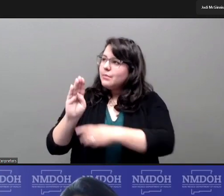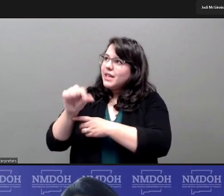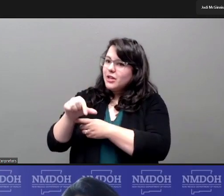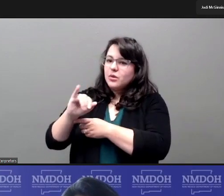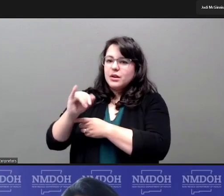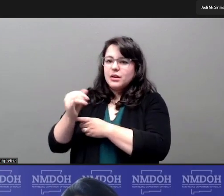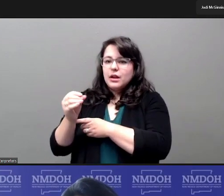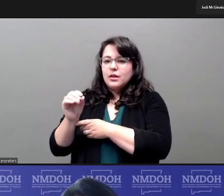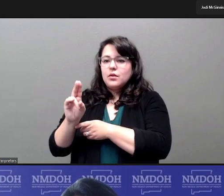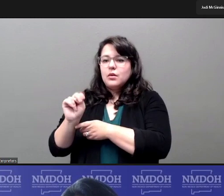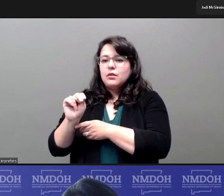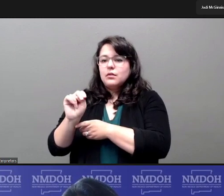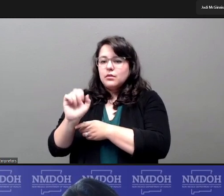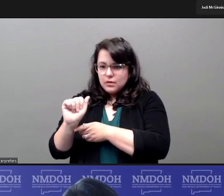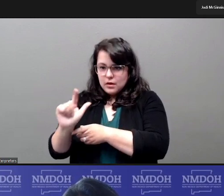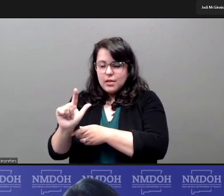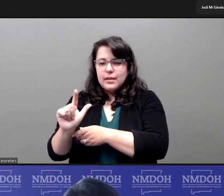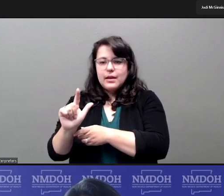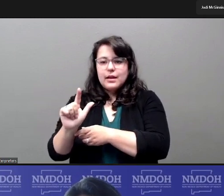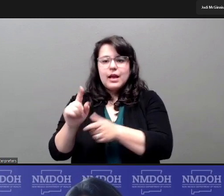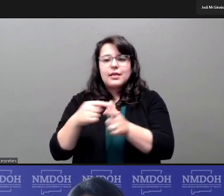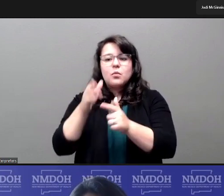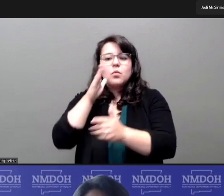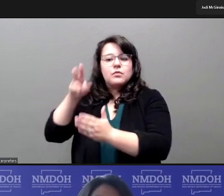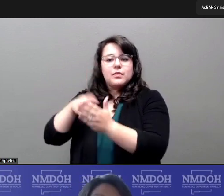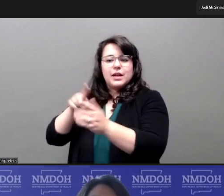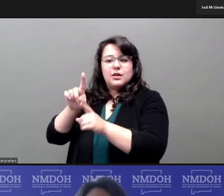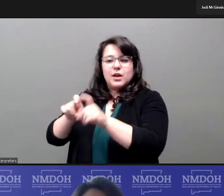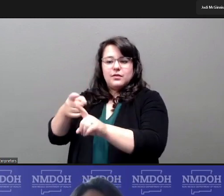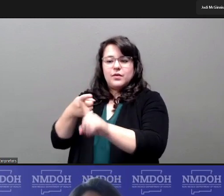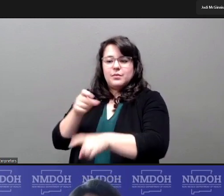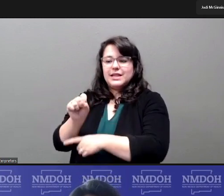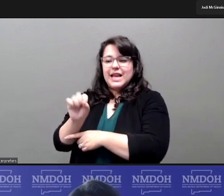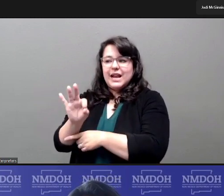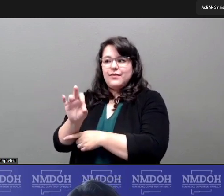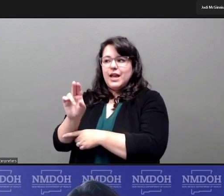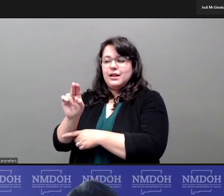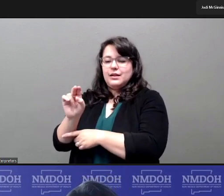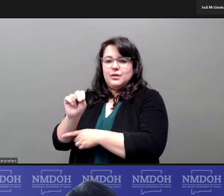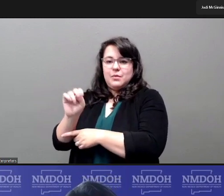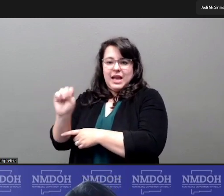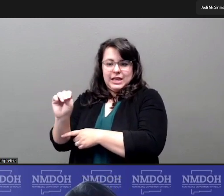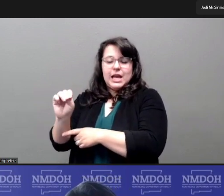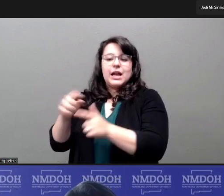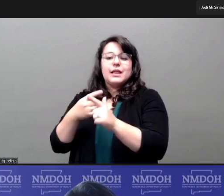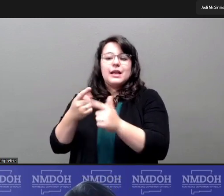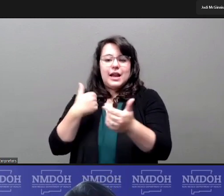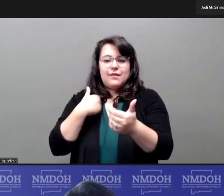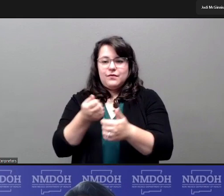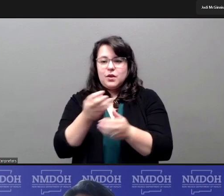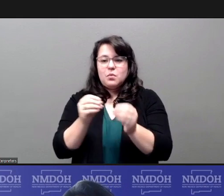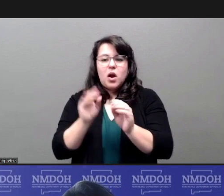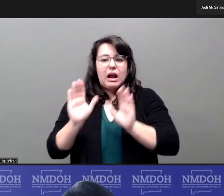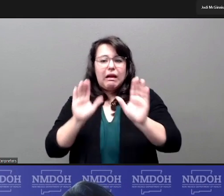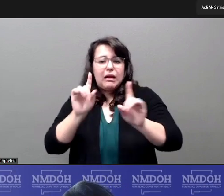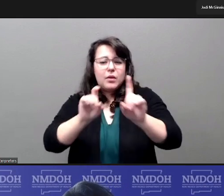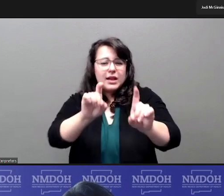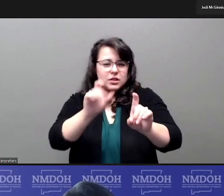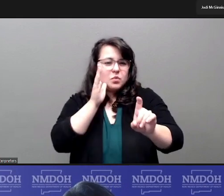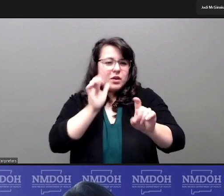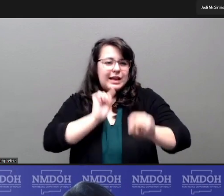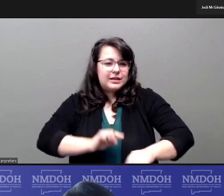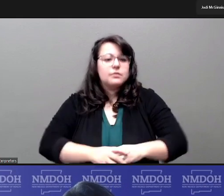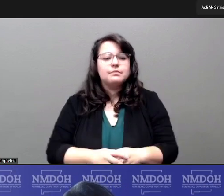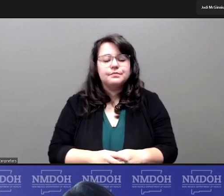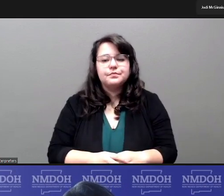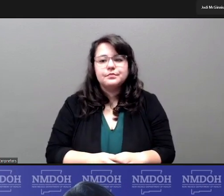read a question from Robert Knott at the Santa Fe New Mexican. And then we have a few more hands that we're going to try to get to. Brian, Hi. you should